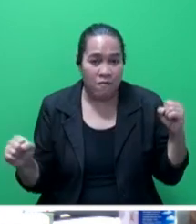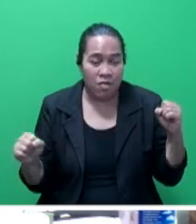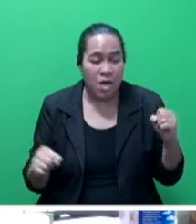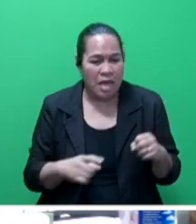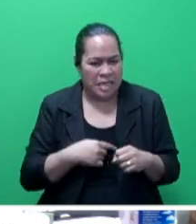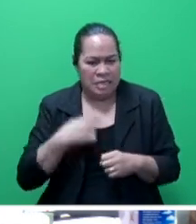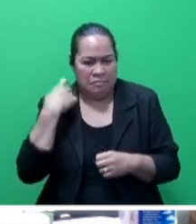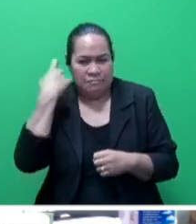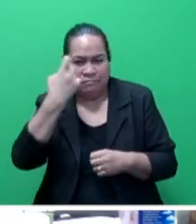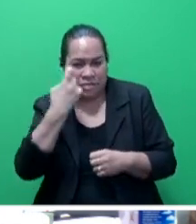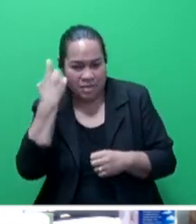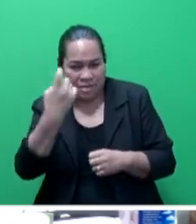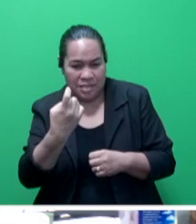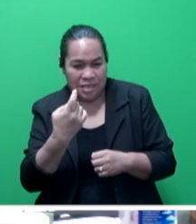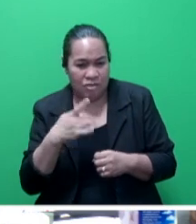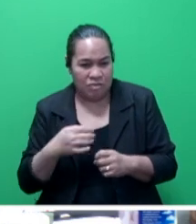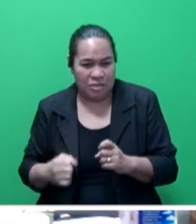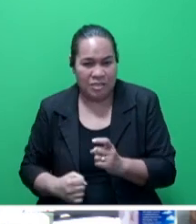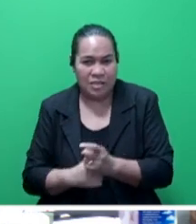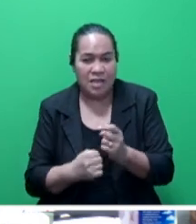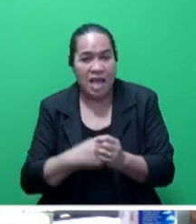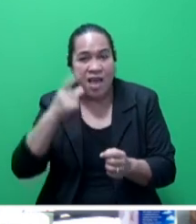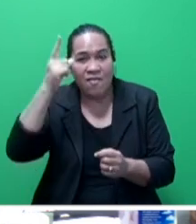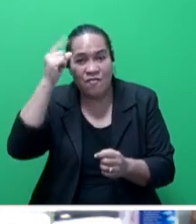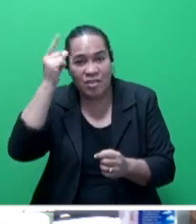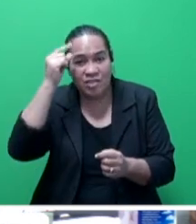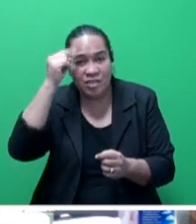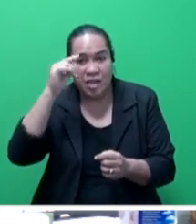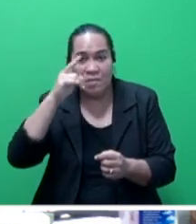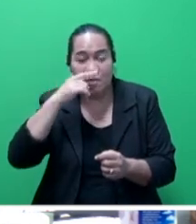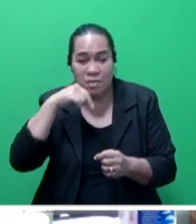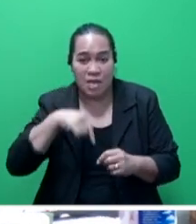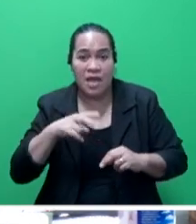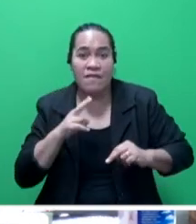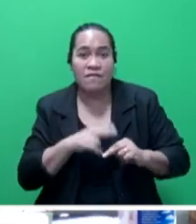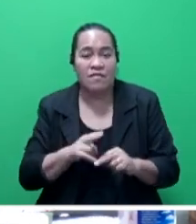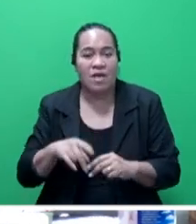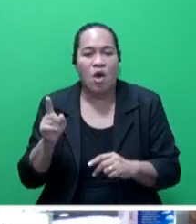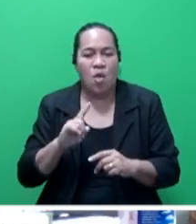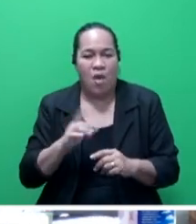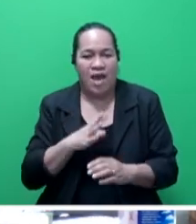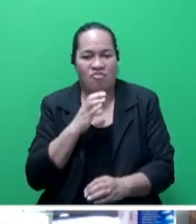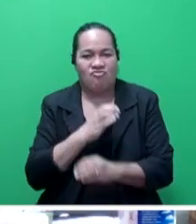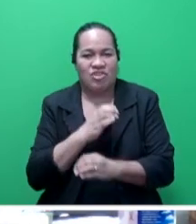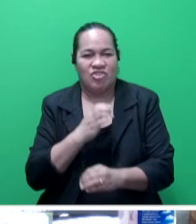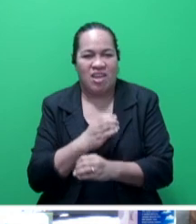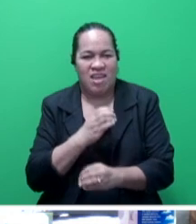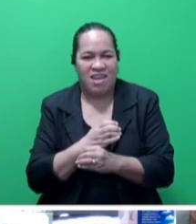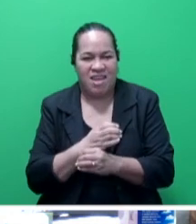warring forces which drives indigenous ethno-nationalism in Fiji is Christian